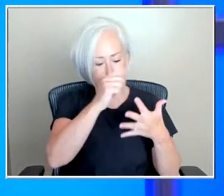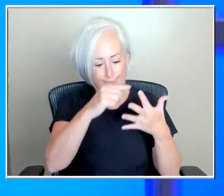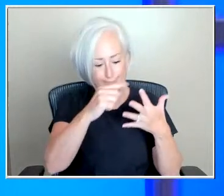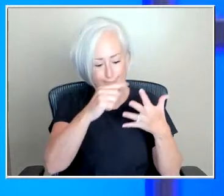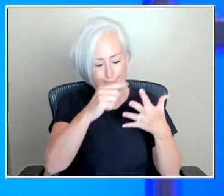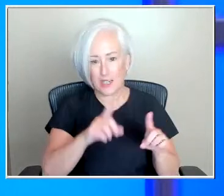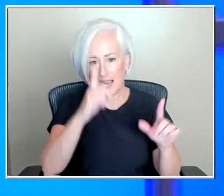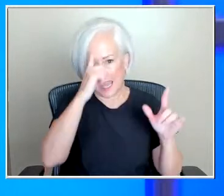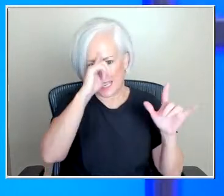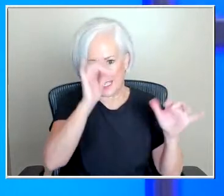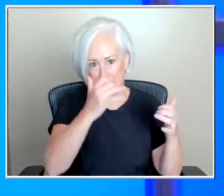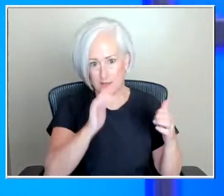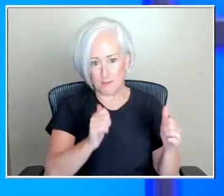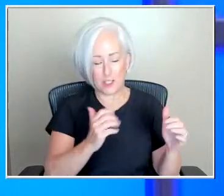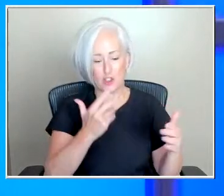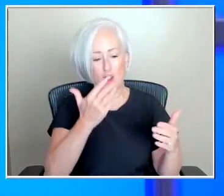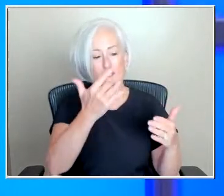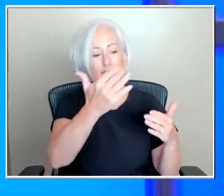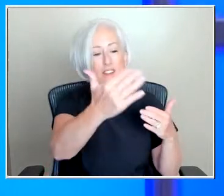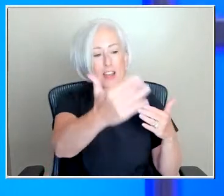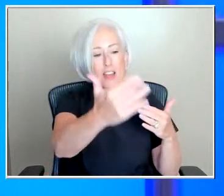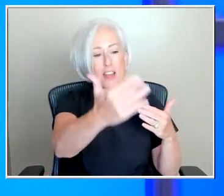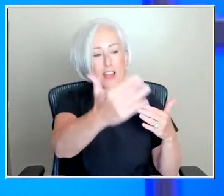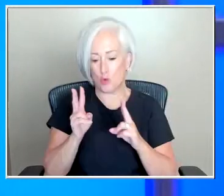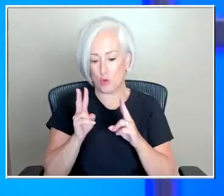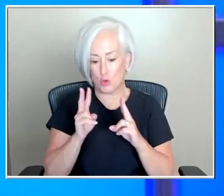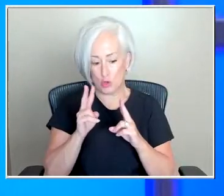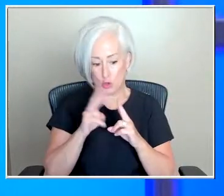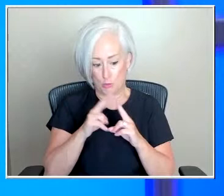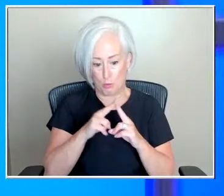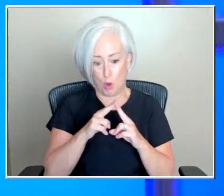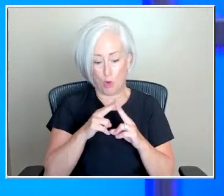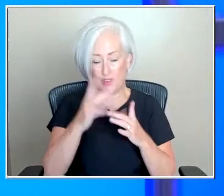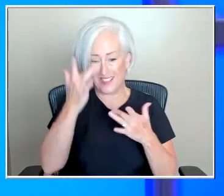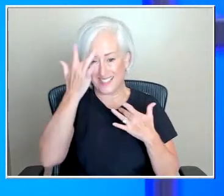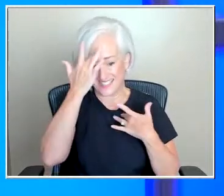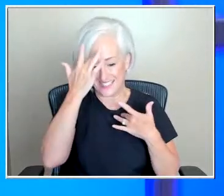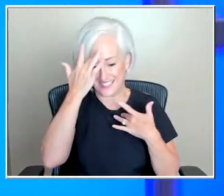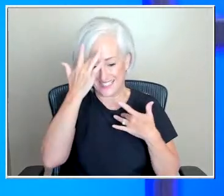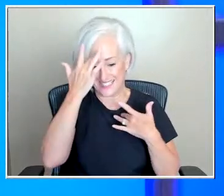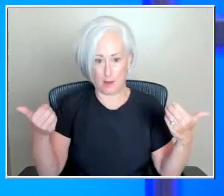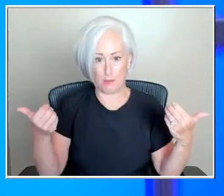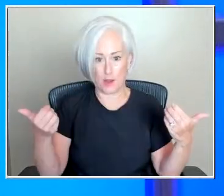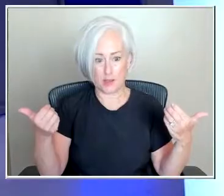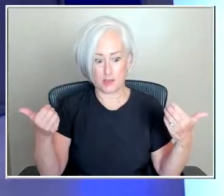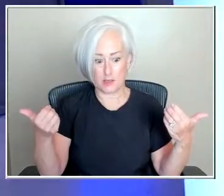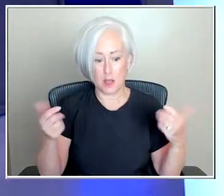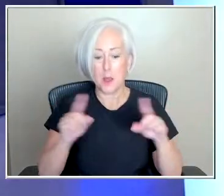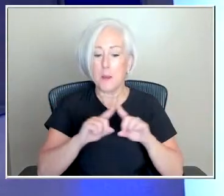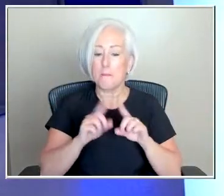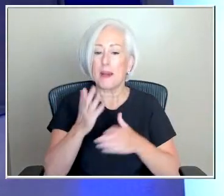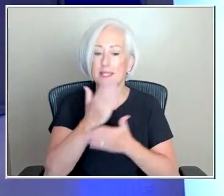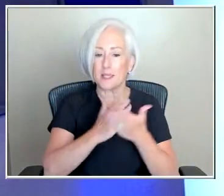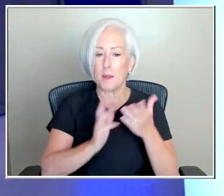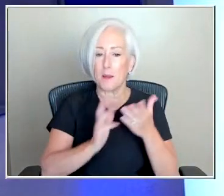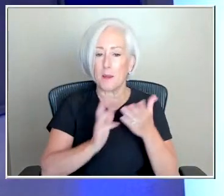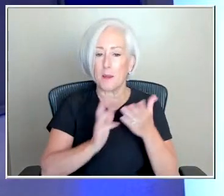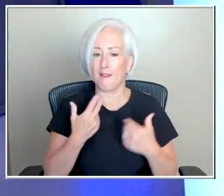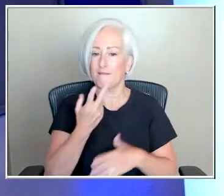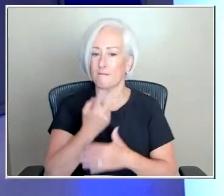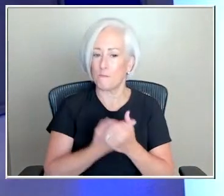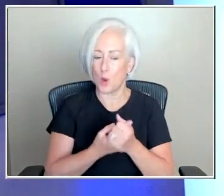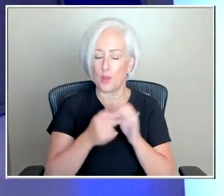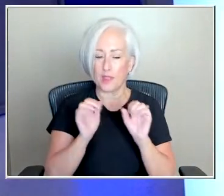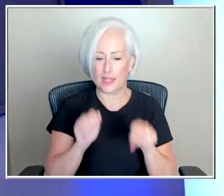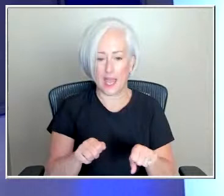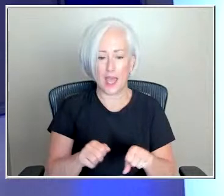run. So 2 separate diseases, but there are some people who could have both. Janet wants to know, how important is it that you get